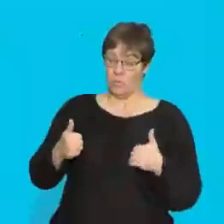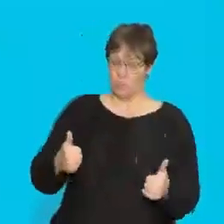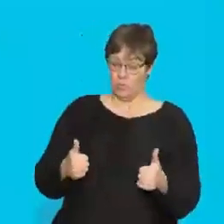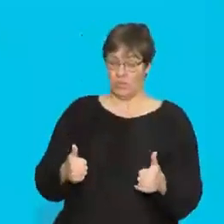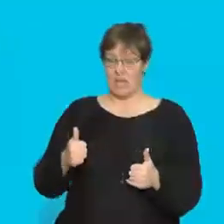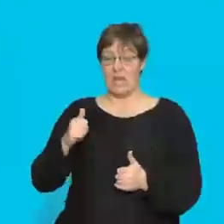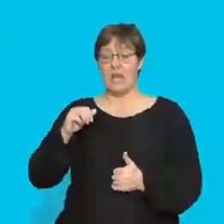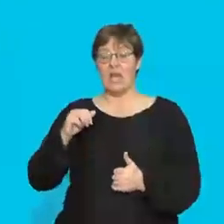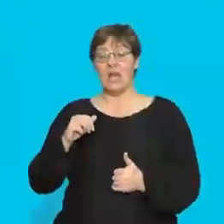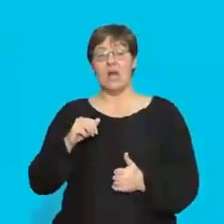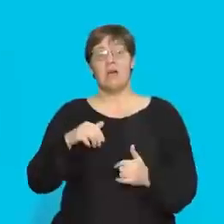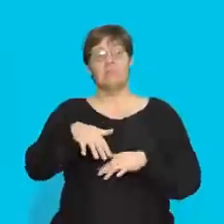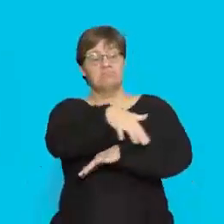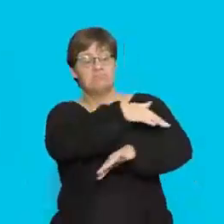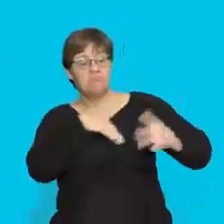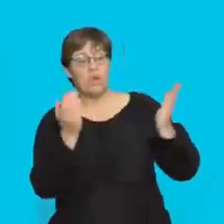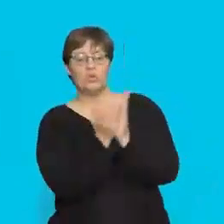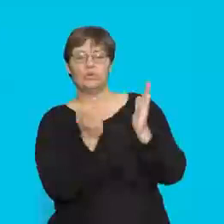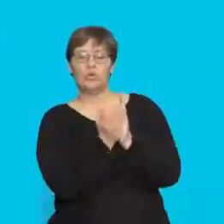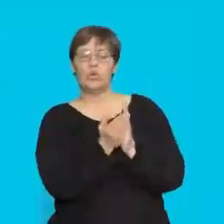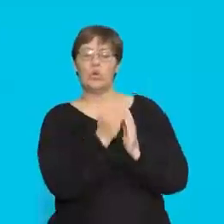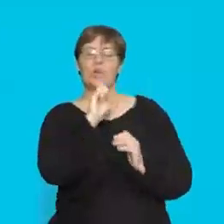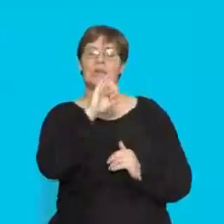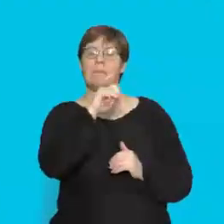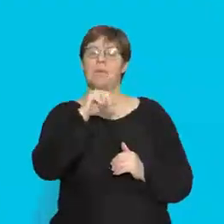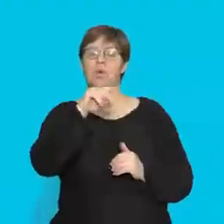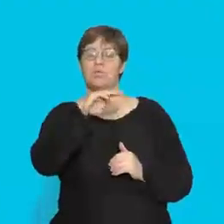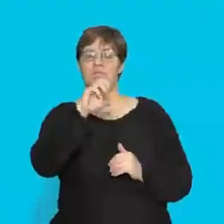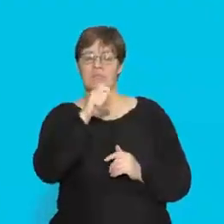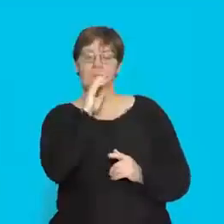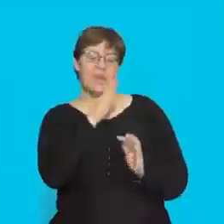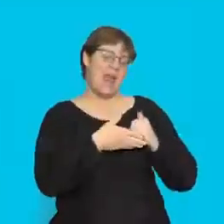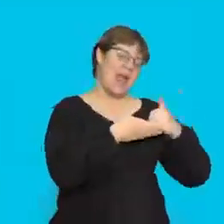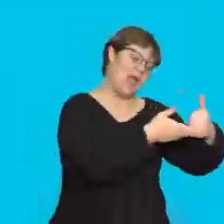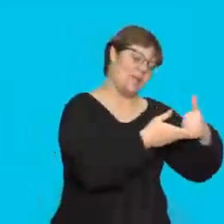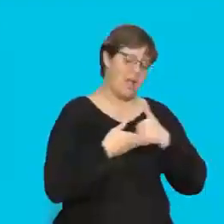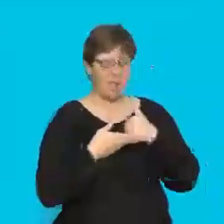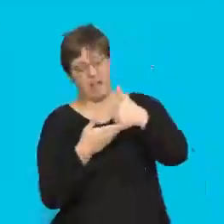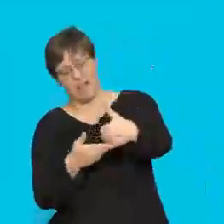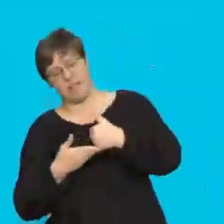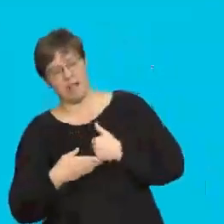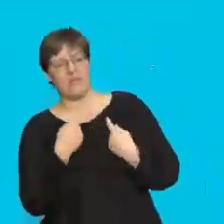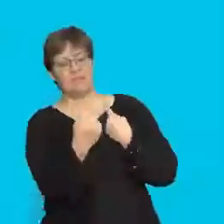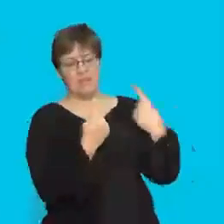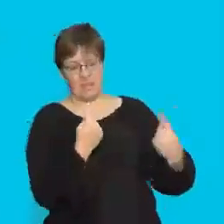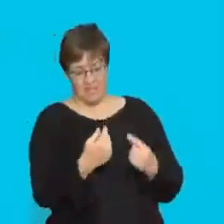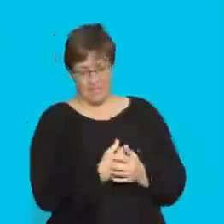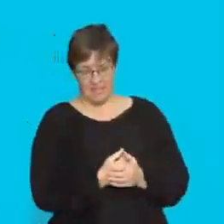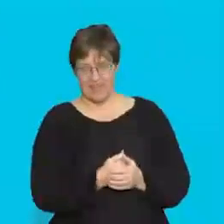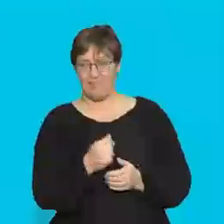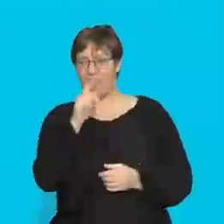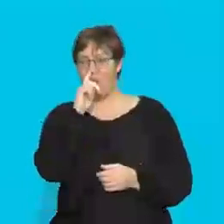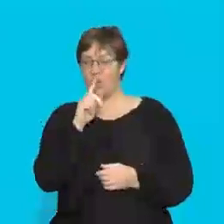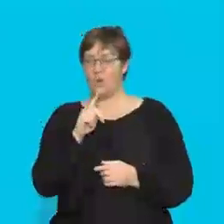good symbiosis going on in our class or in our school, it means that everyone's helping each other.